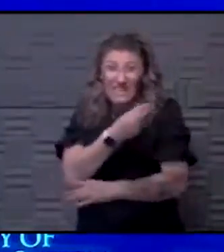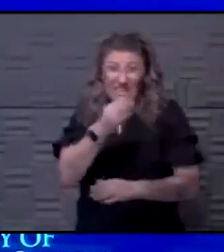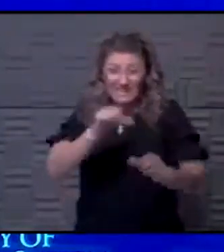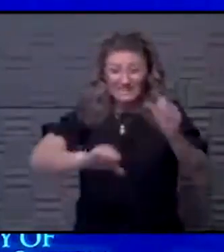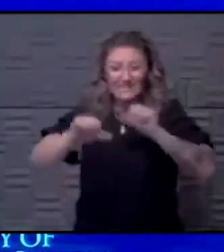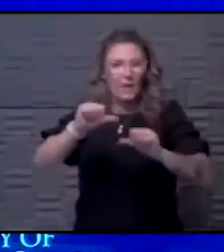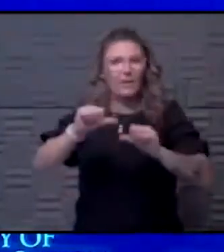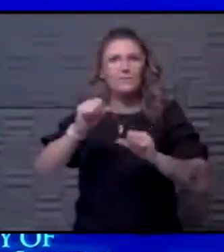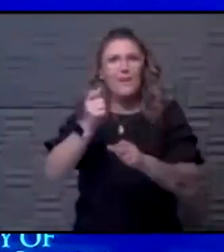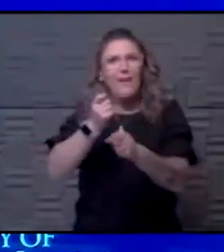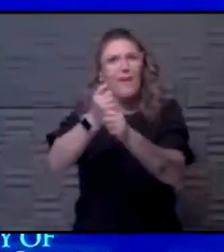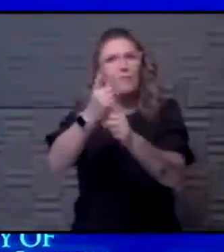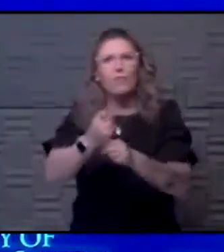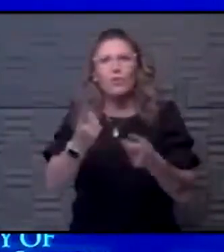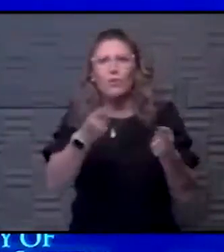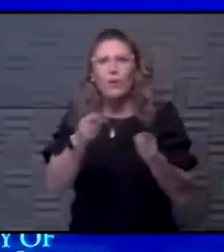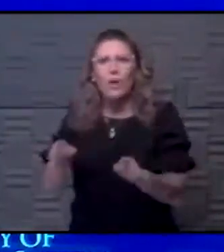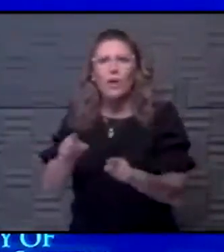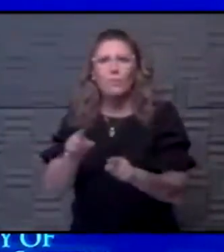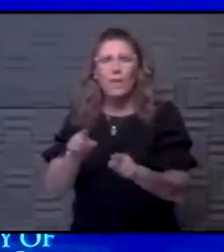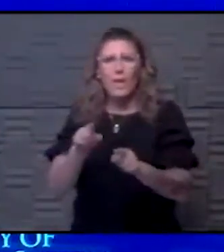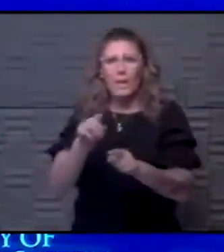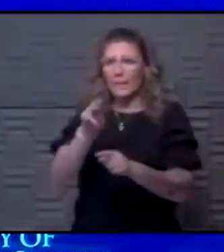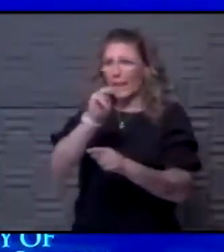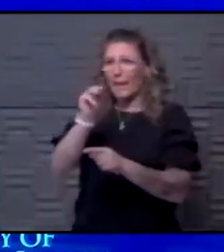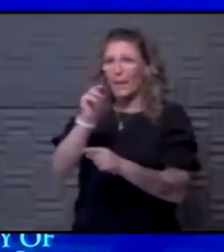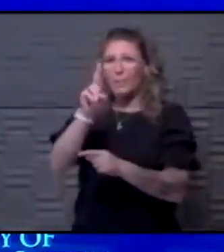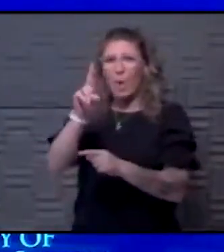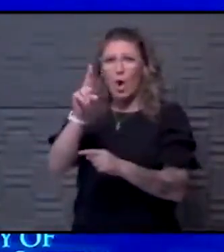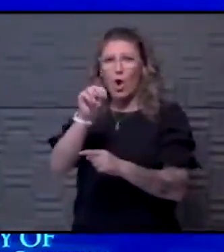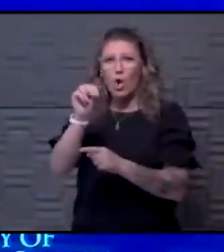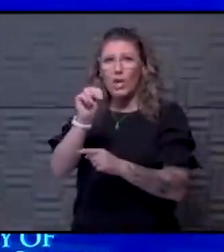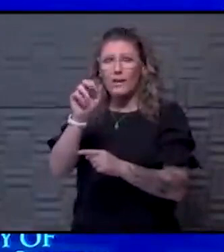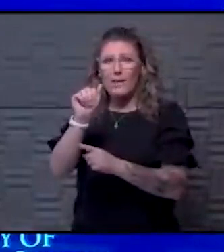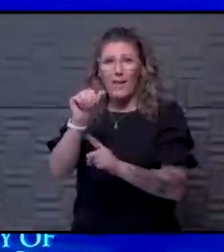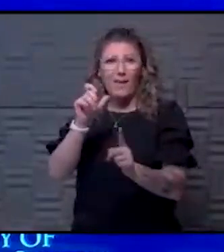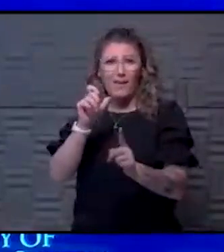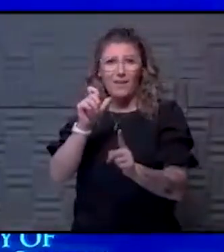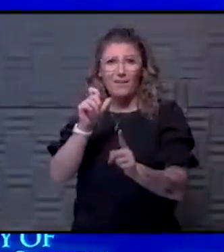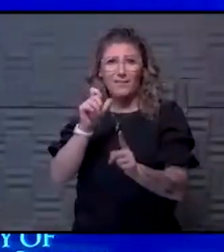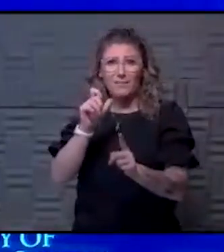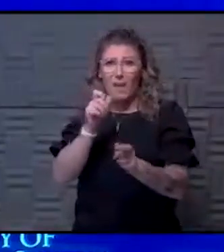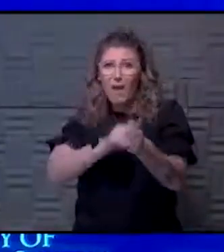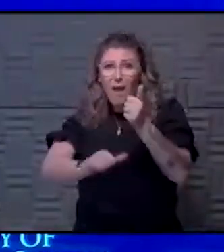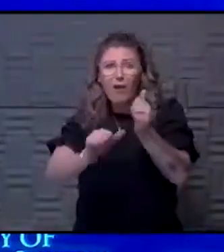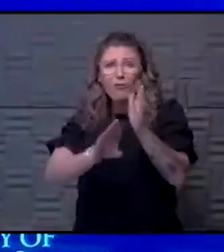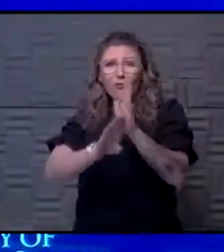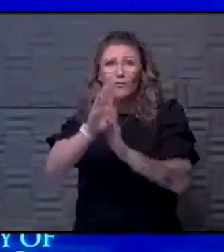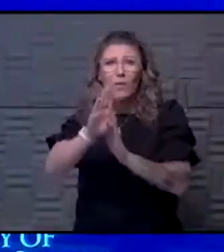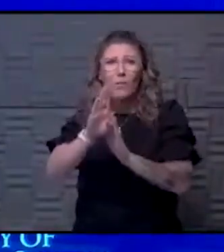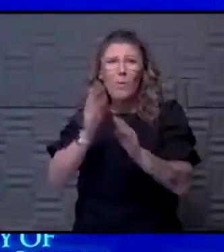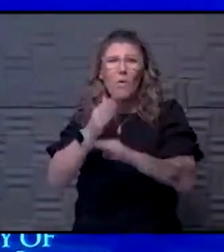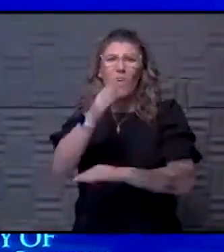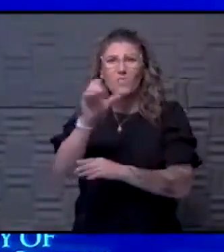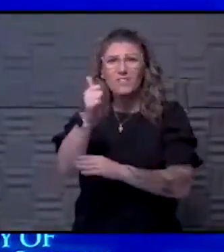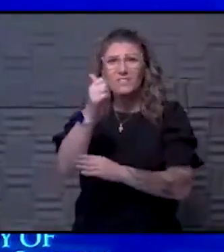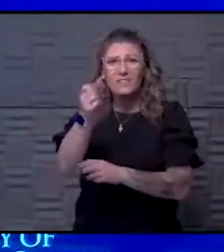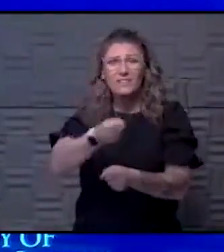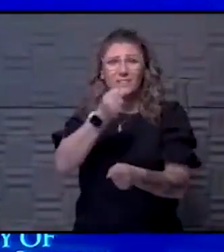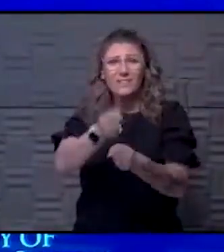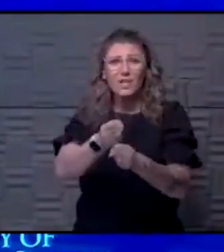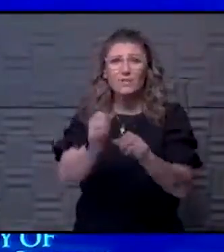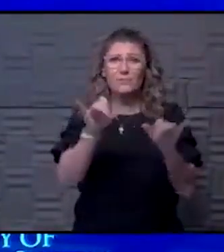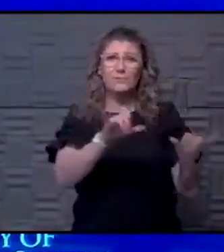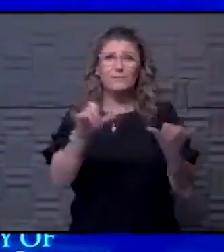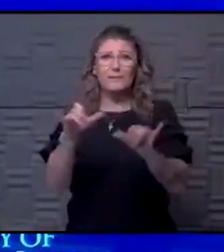year. The messenger RNA vehicle has been underdeveloped for over a decade. The same thing has been true about some of the